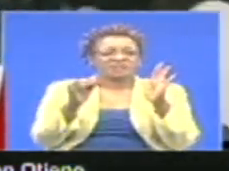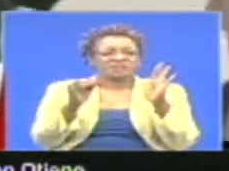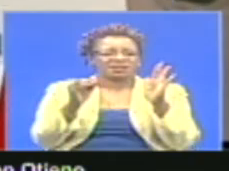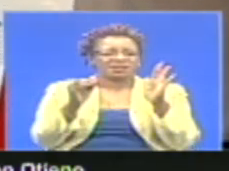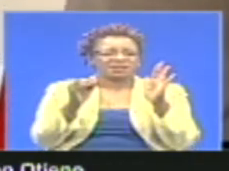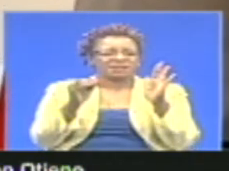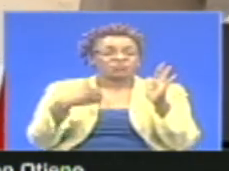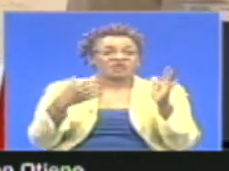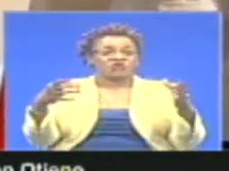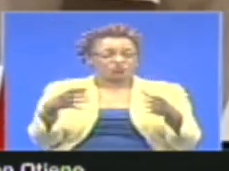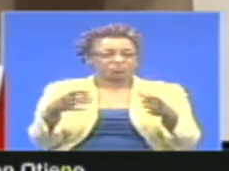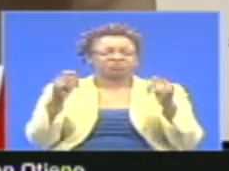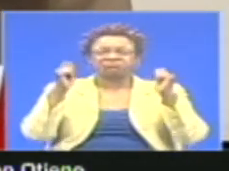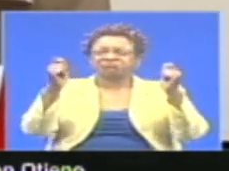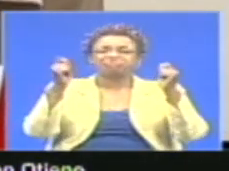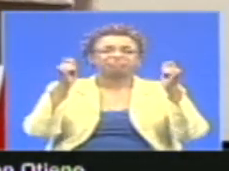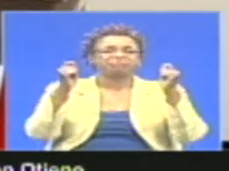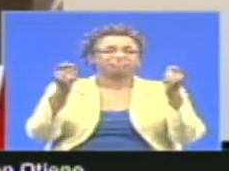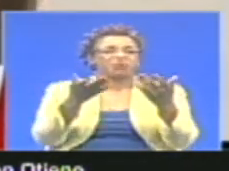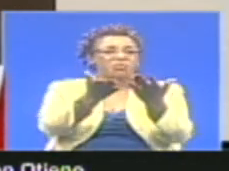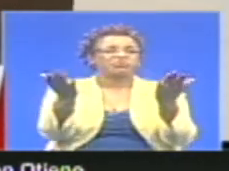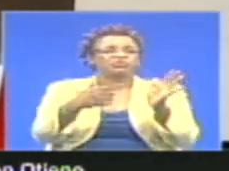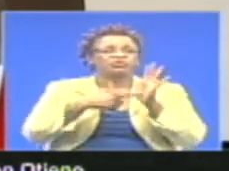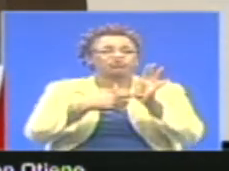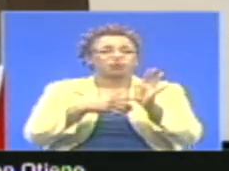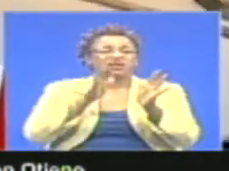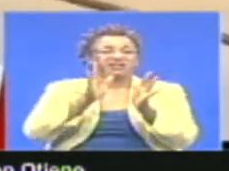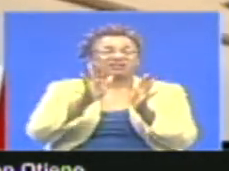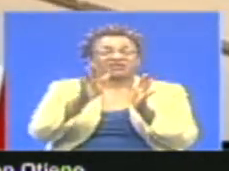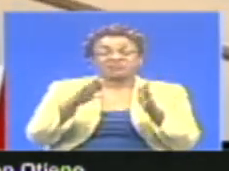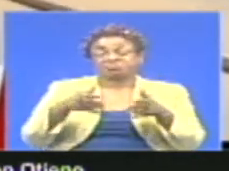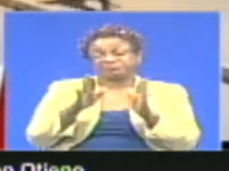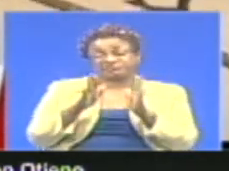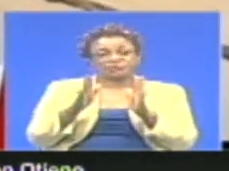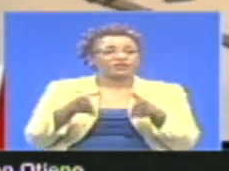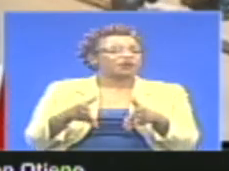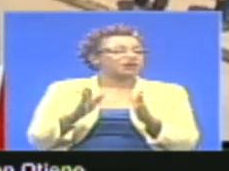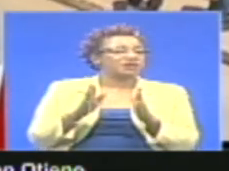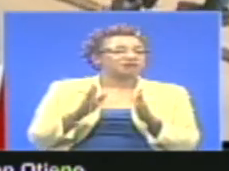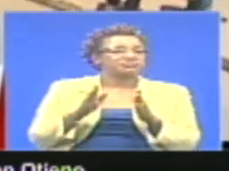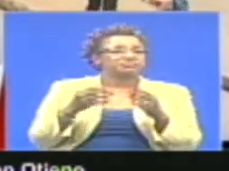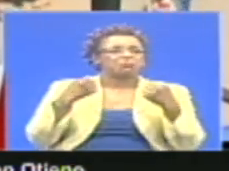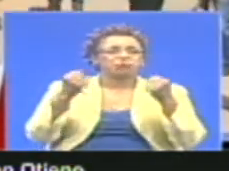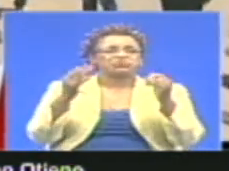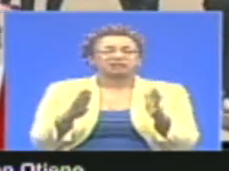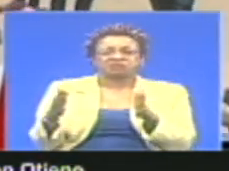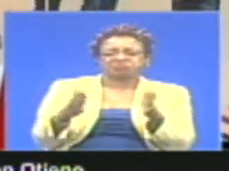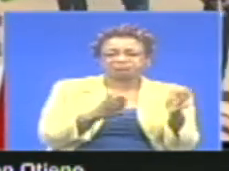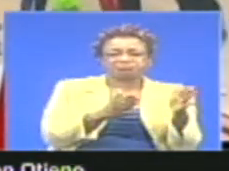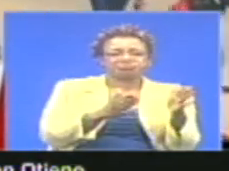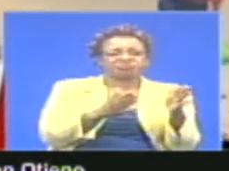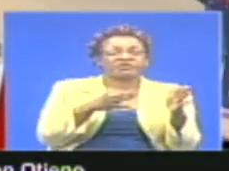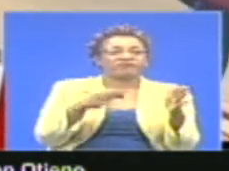There was a group cheering those showcasing their so-called prowess on the road. Motorists had to keep off this side of the street